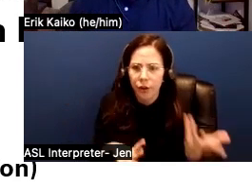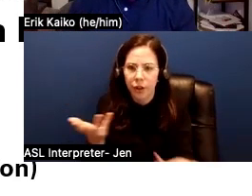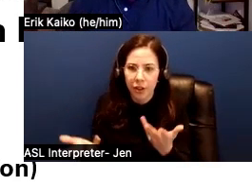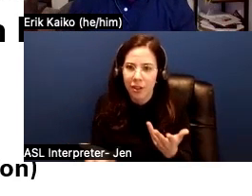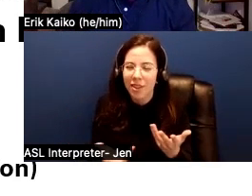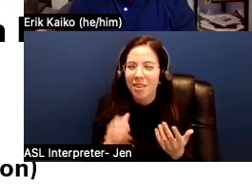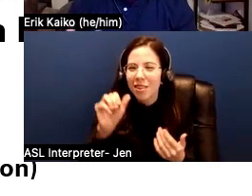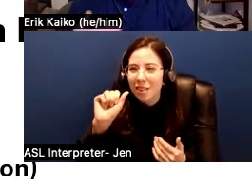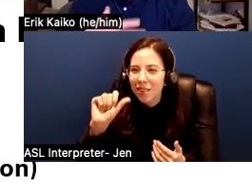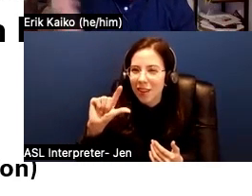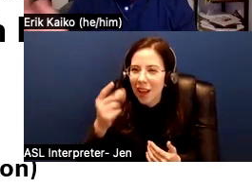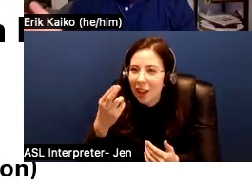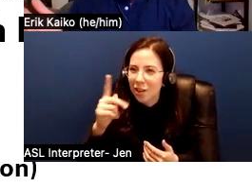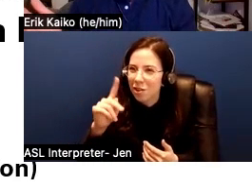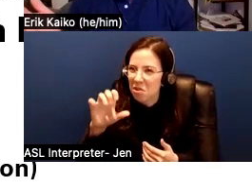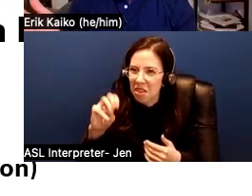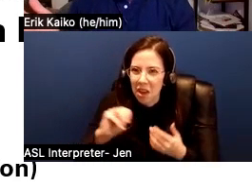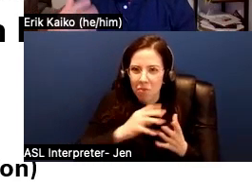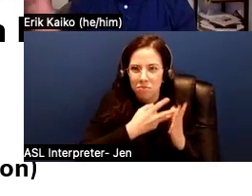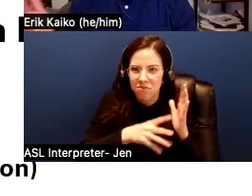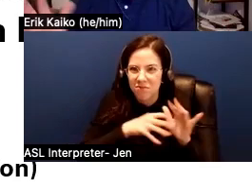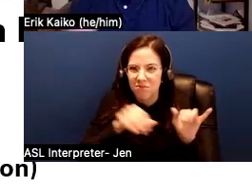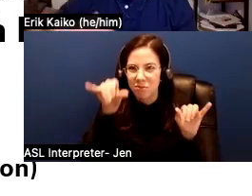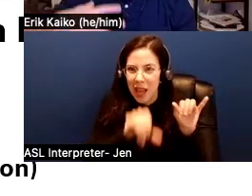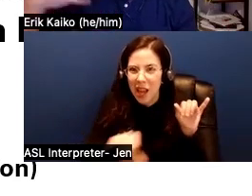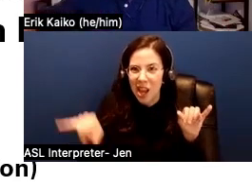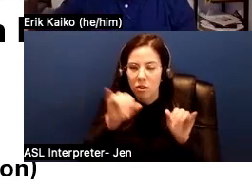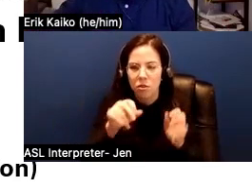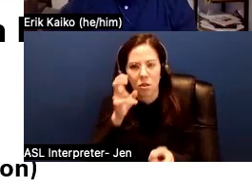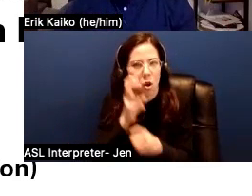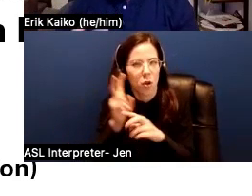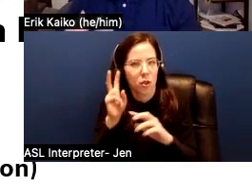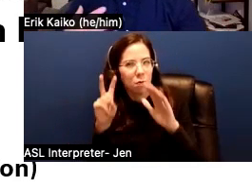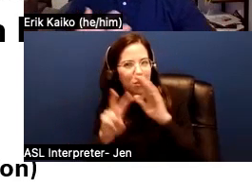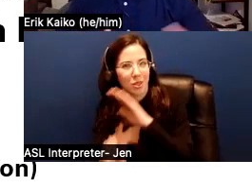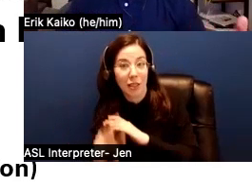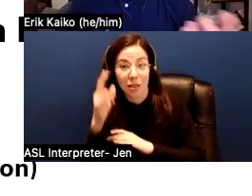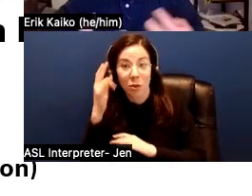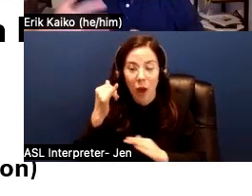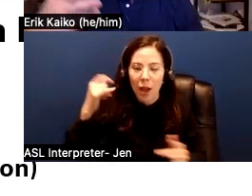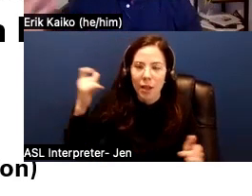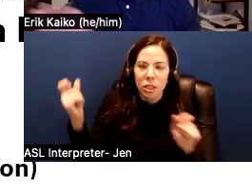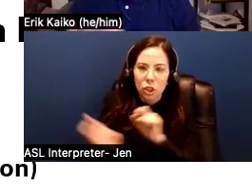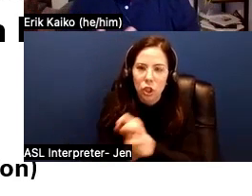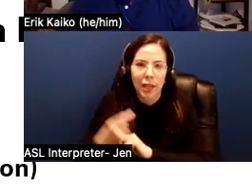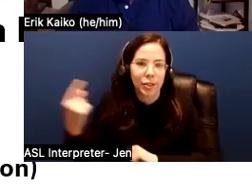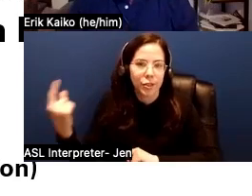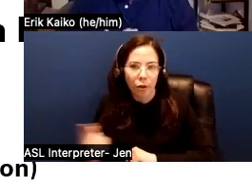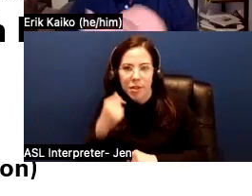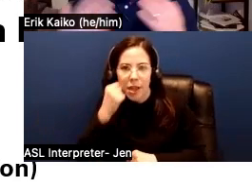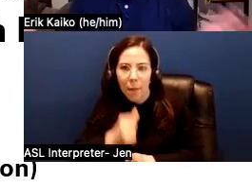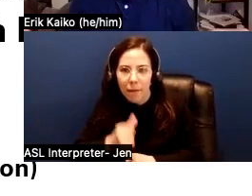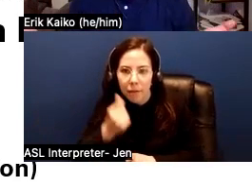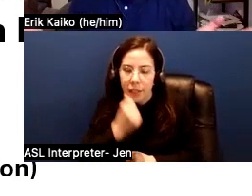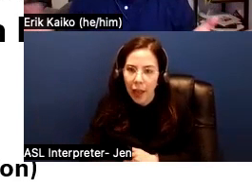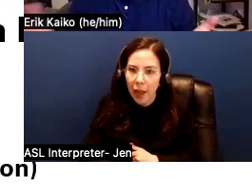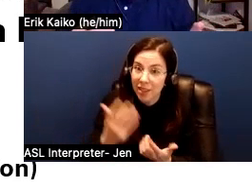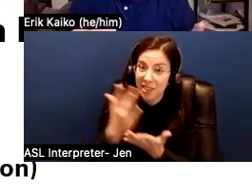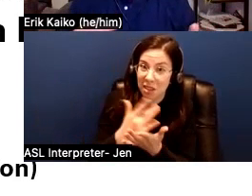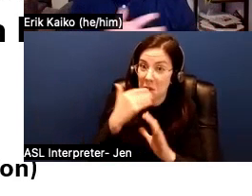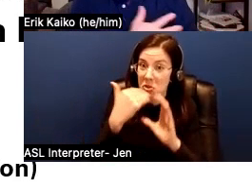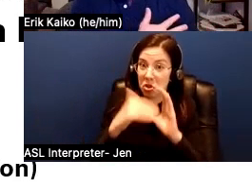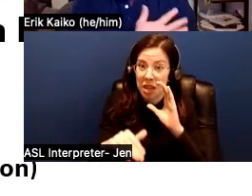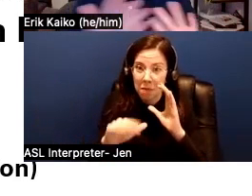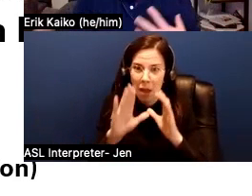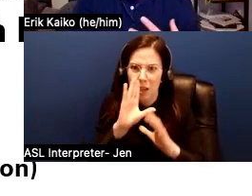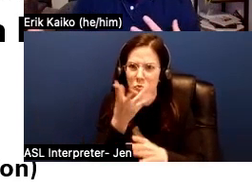on things like social media are so hard to predict because they're always changing. Emails sometimes get lost, and a large segment of your audience